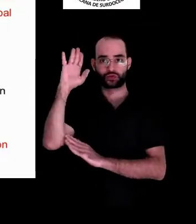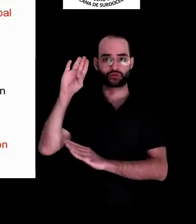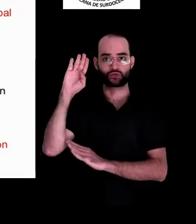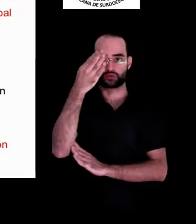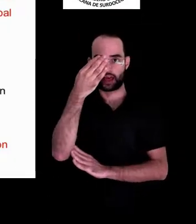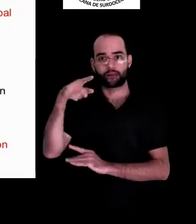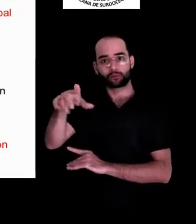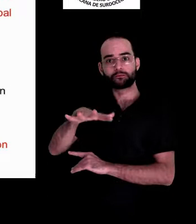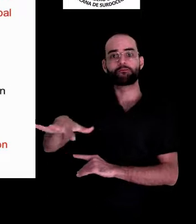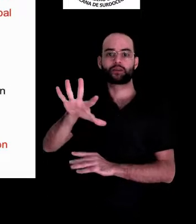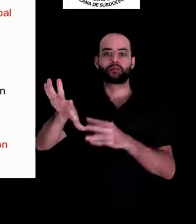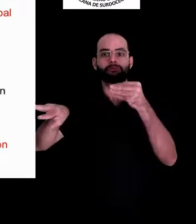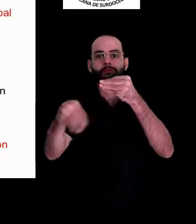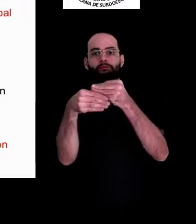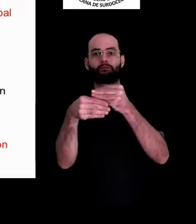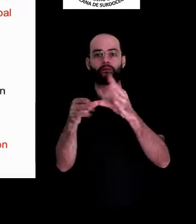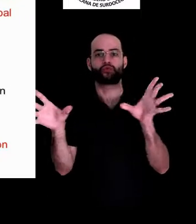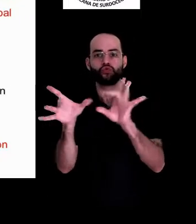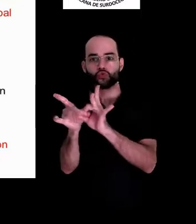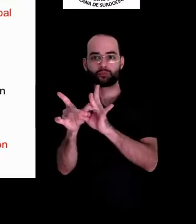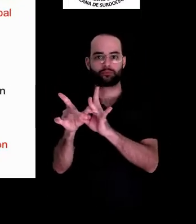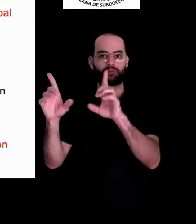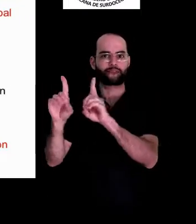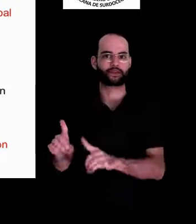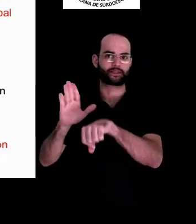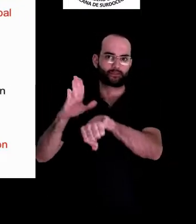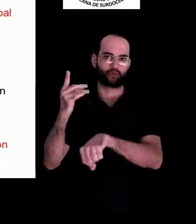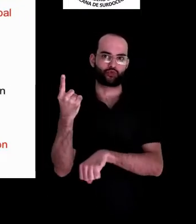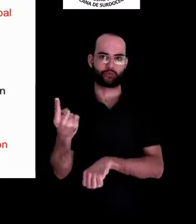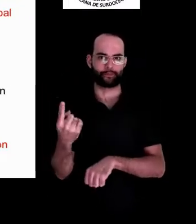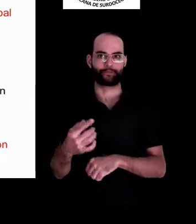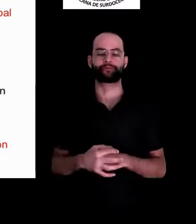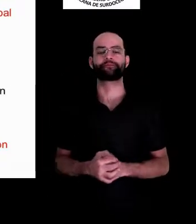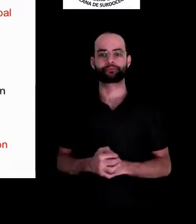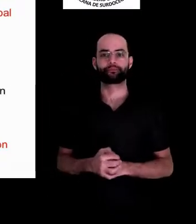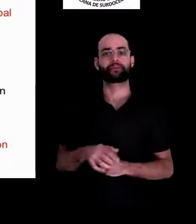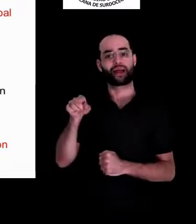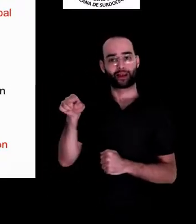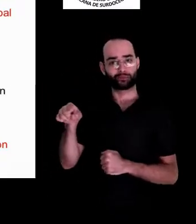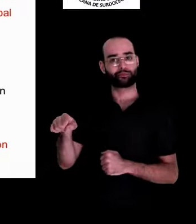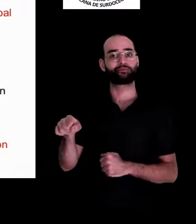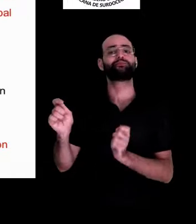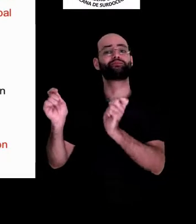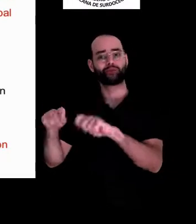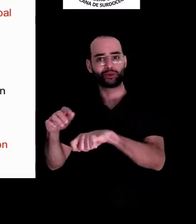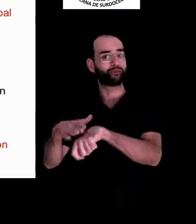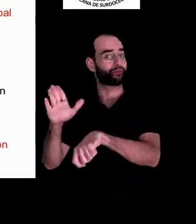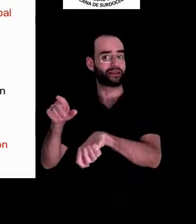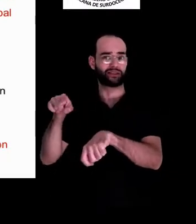in black centralized ink, it says, between 20%